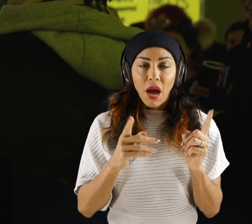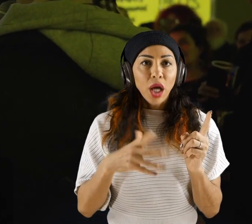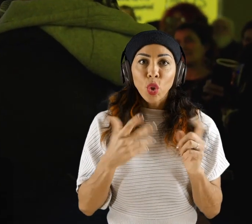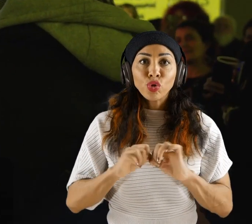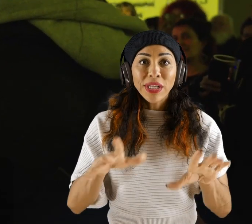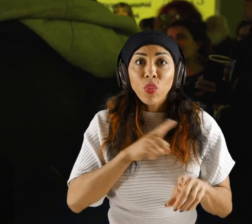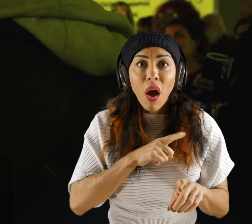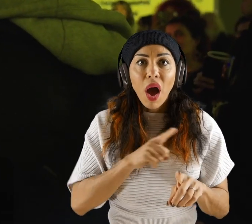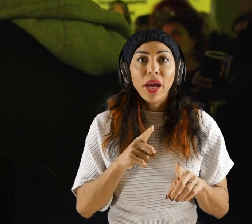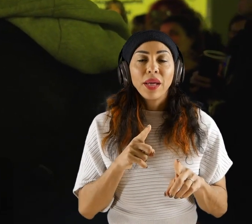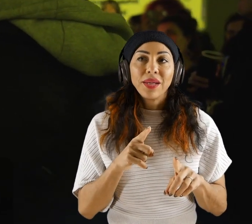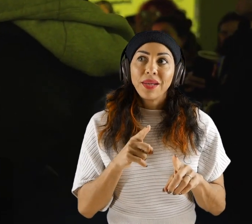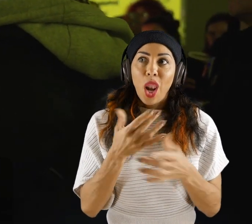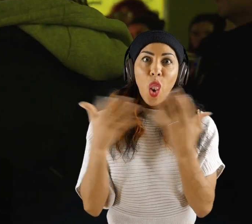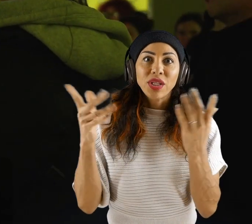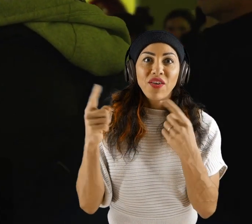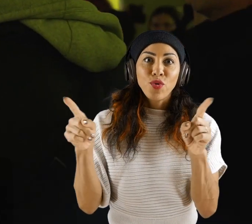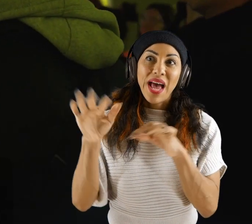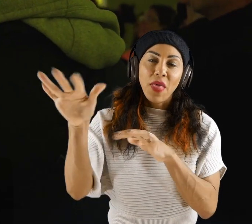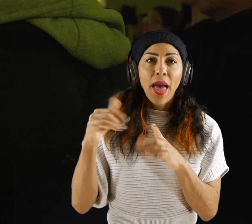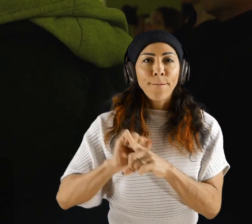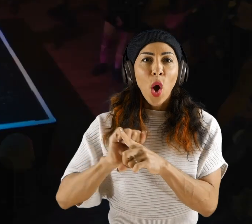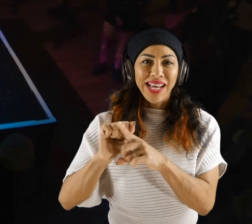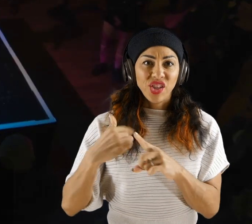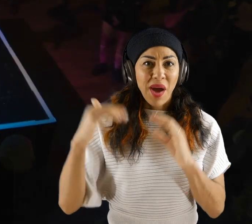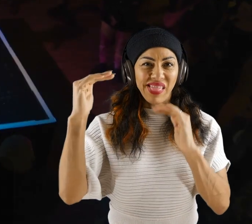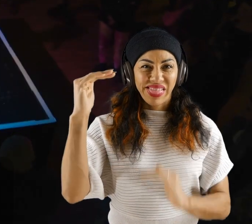what would you say to get over that and start getting tunes out?